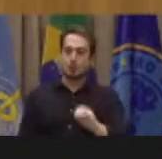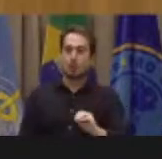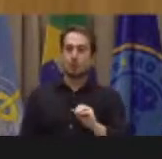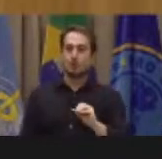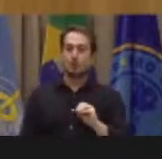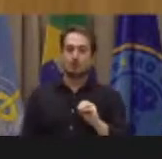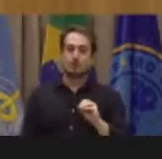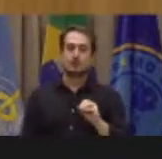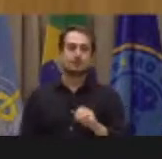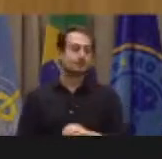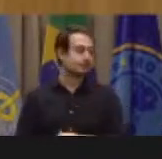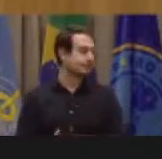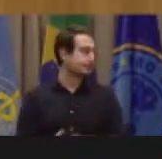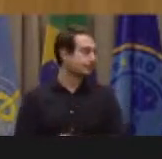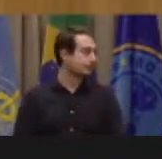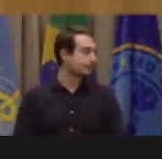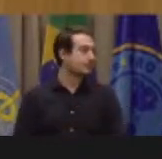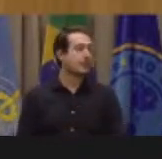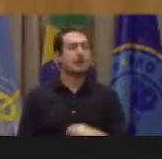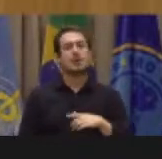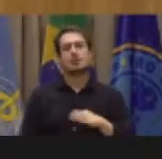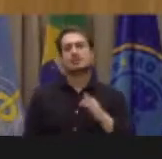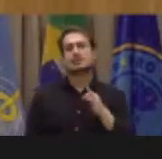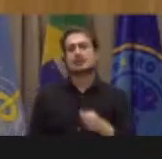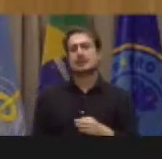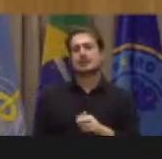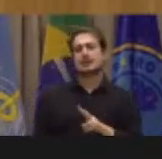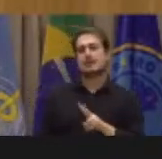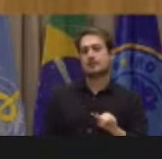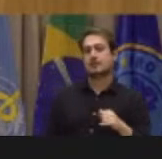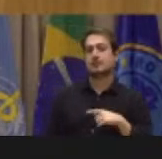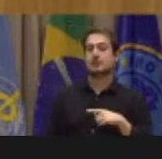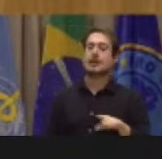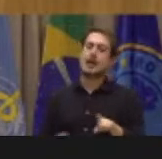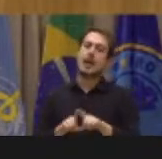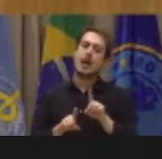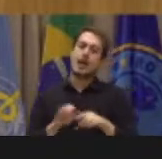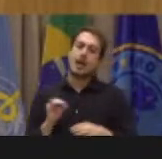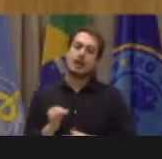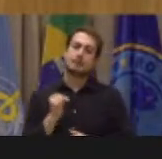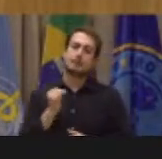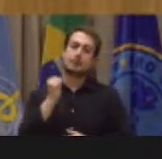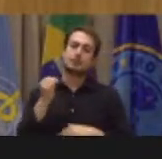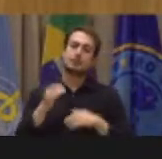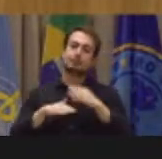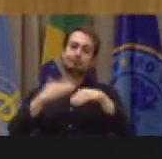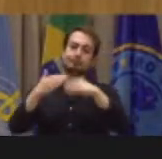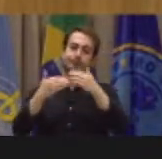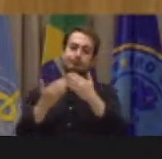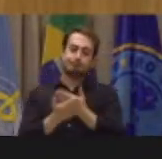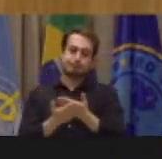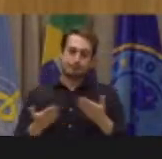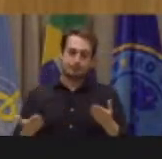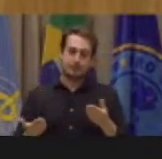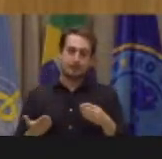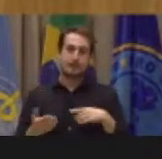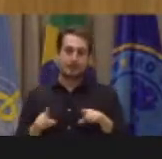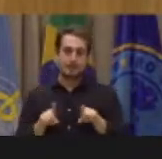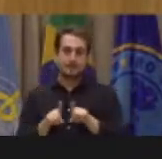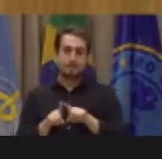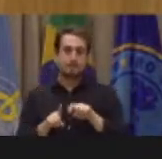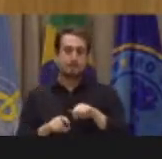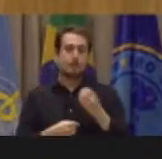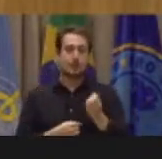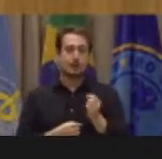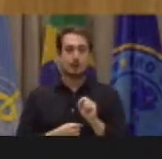this is still something very important to see the patient as a whole. We have to develop this